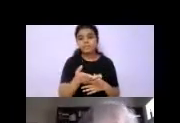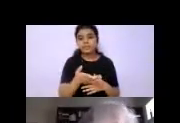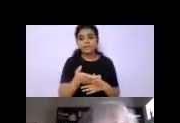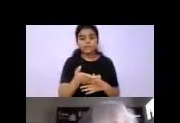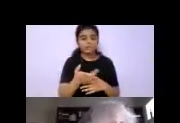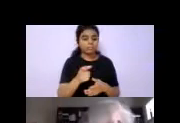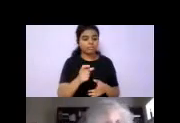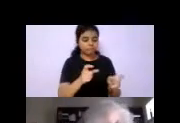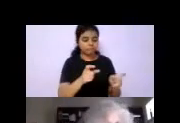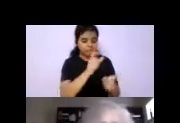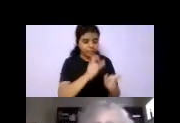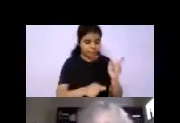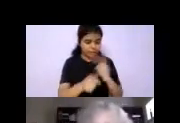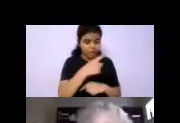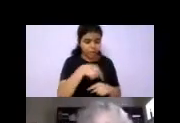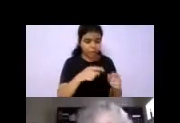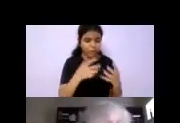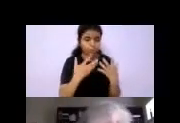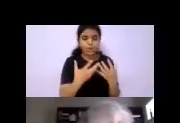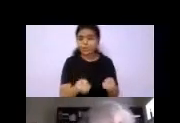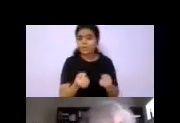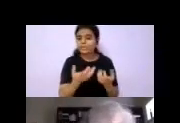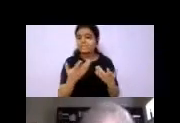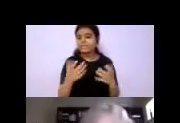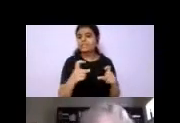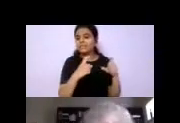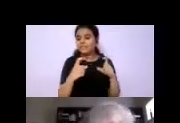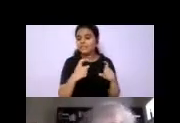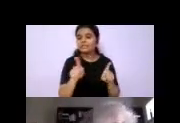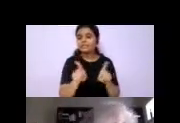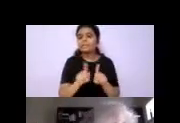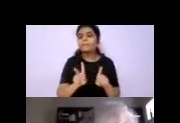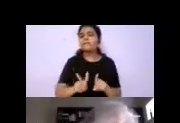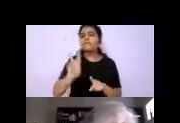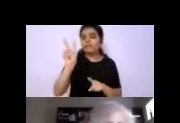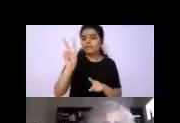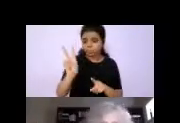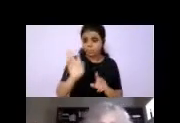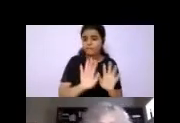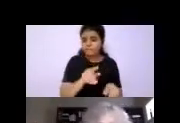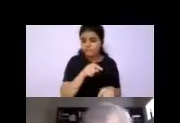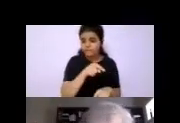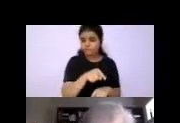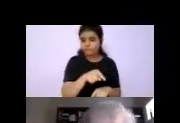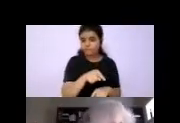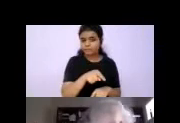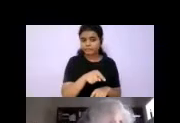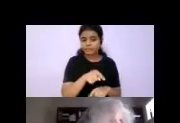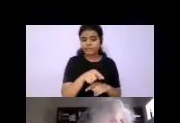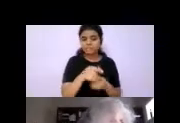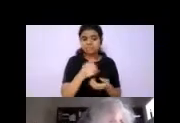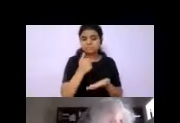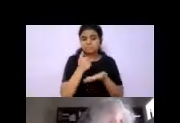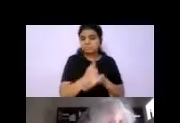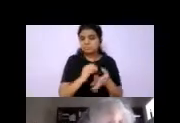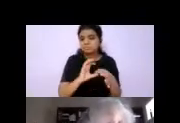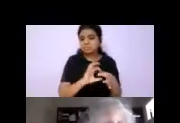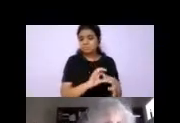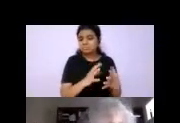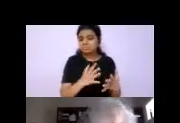care. They elevate care as a value, if not more fundamental,